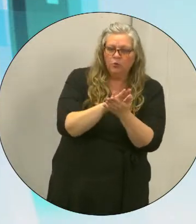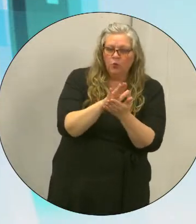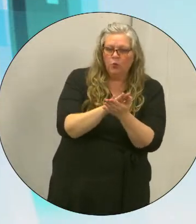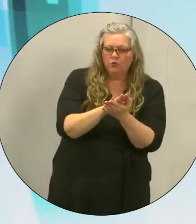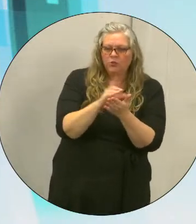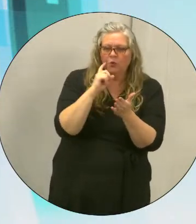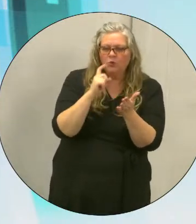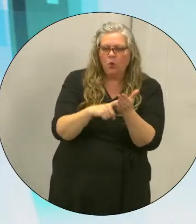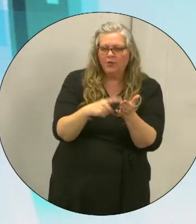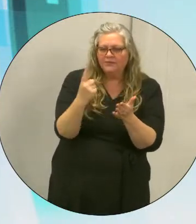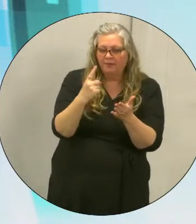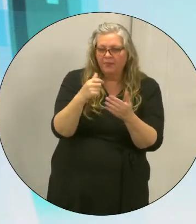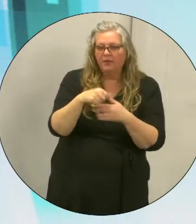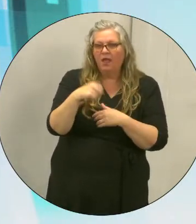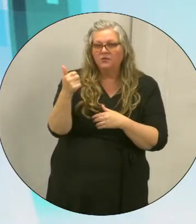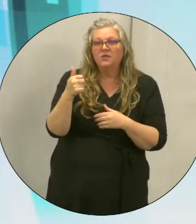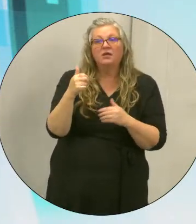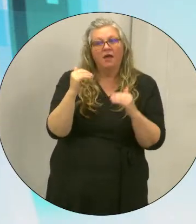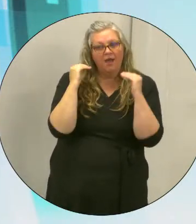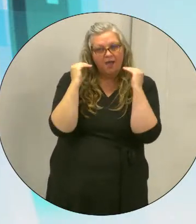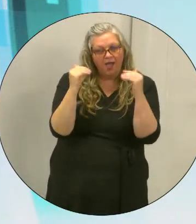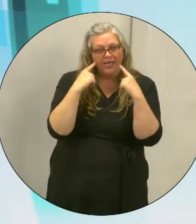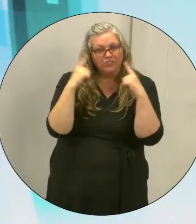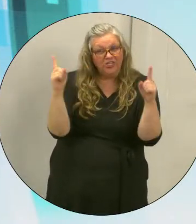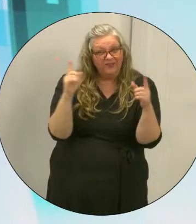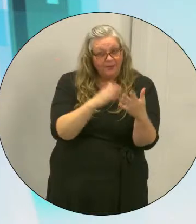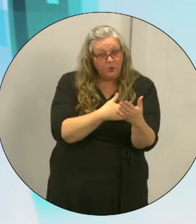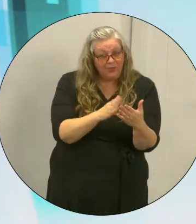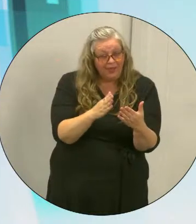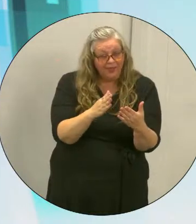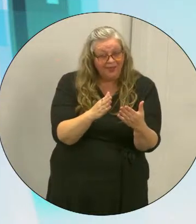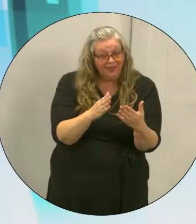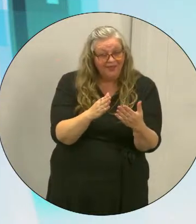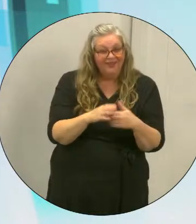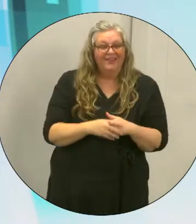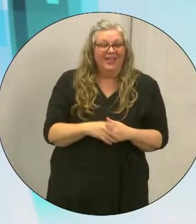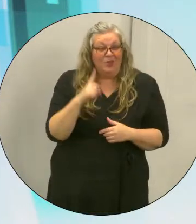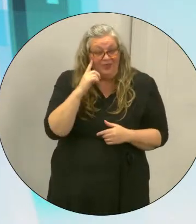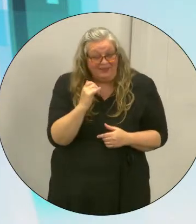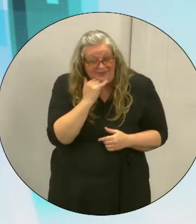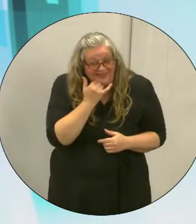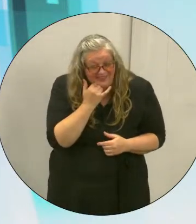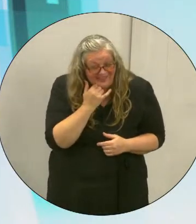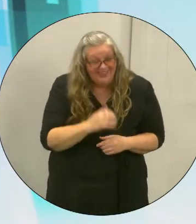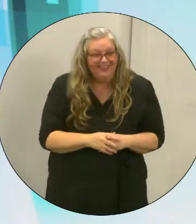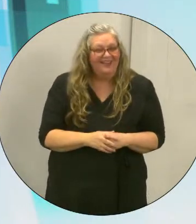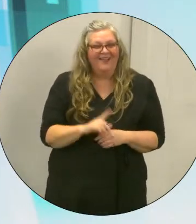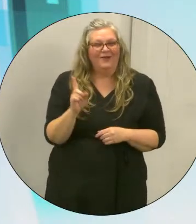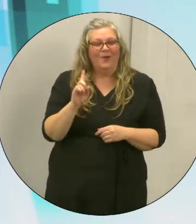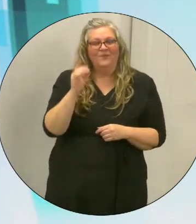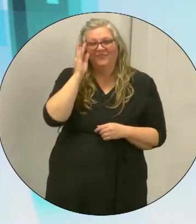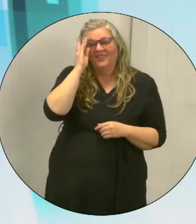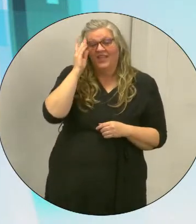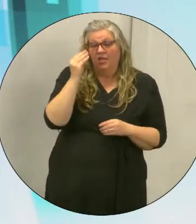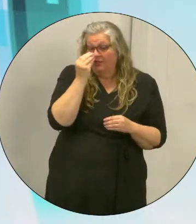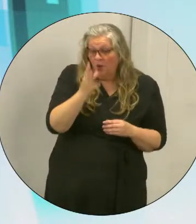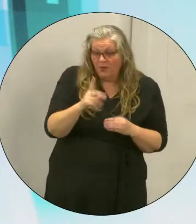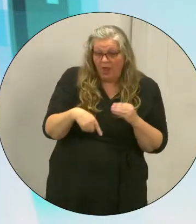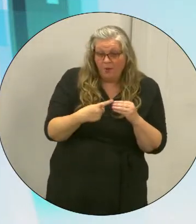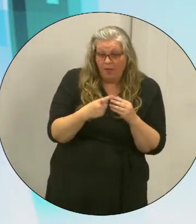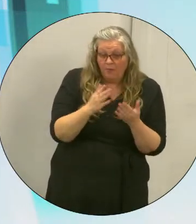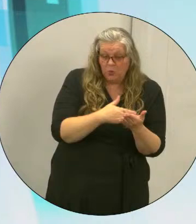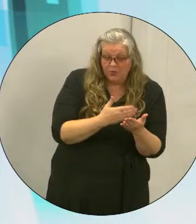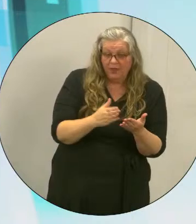also high achieving in music. So is that a coincidence? I think not, right? But let's say we don't care about music